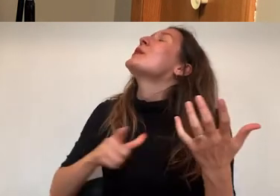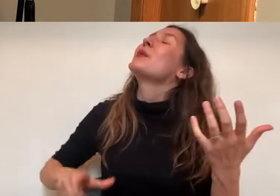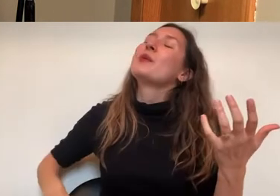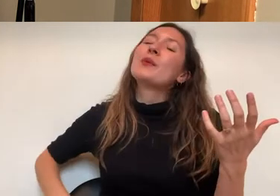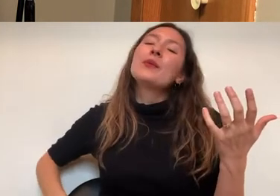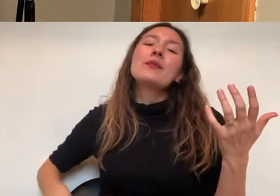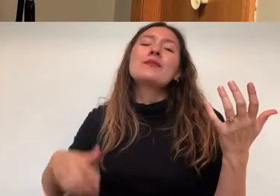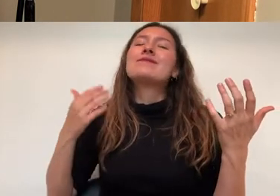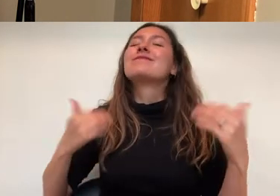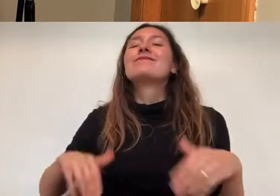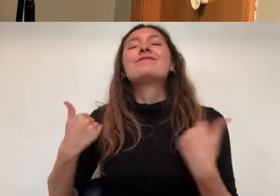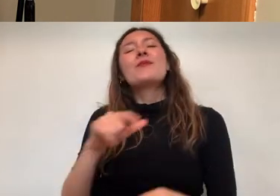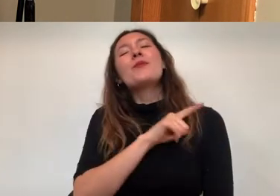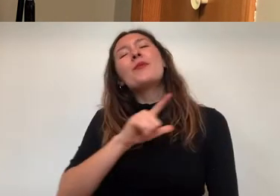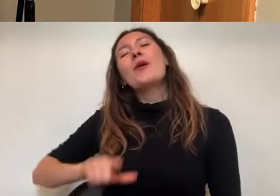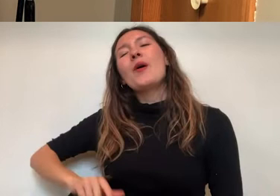oh Lord.